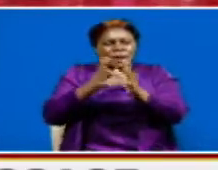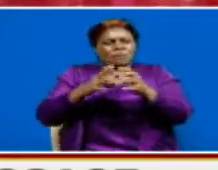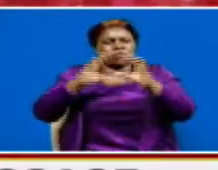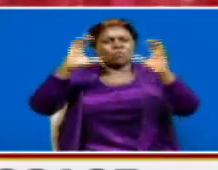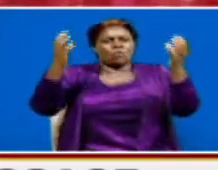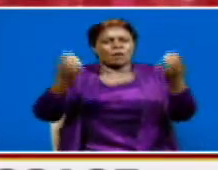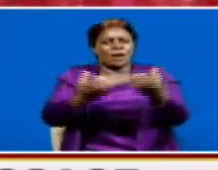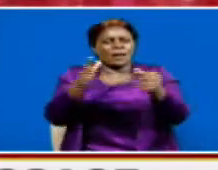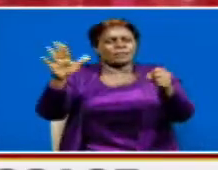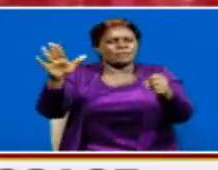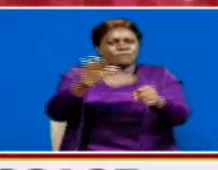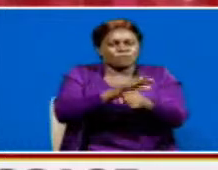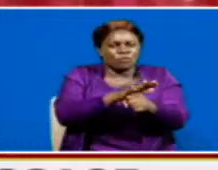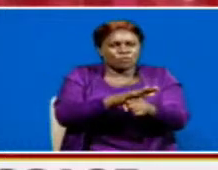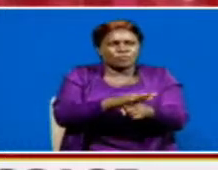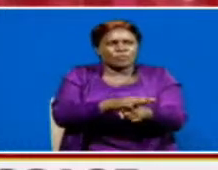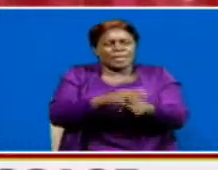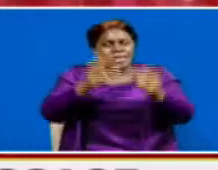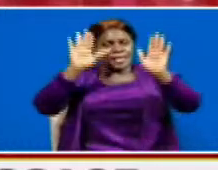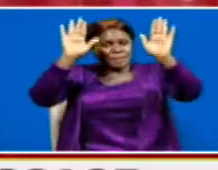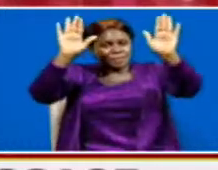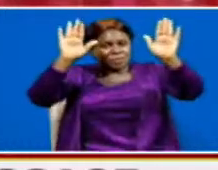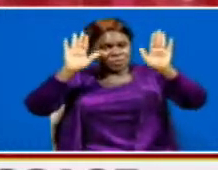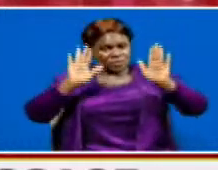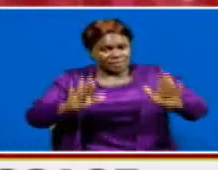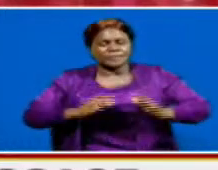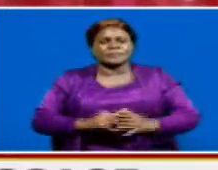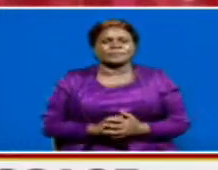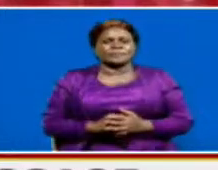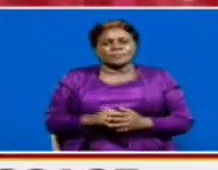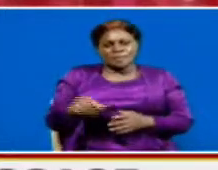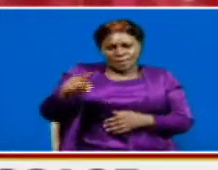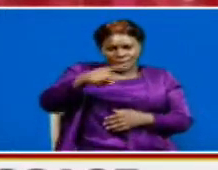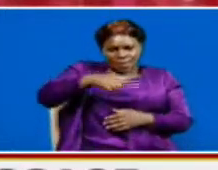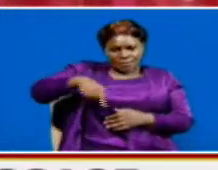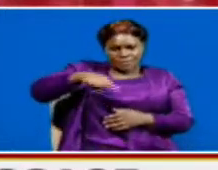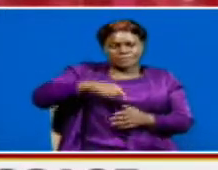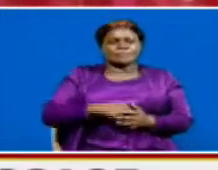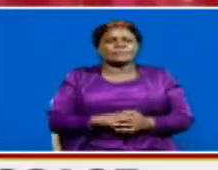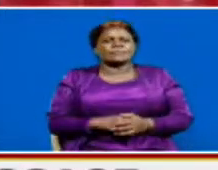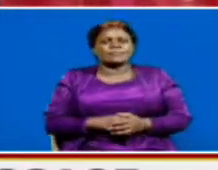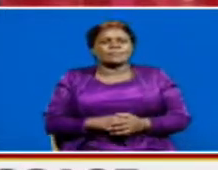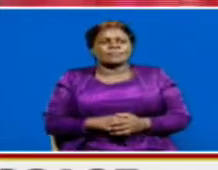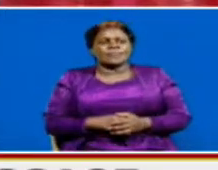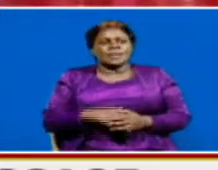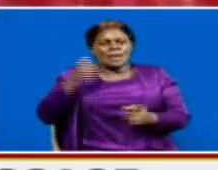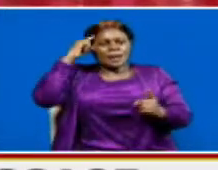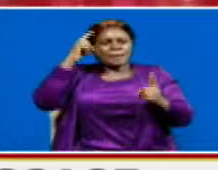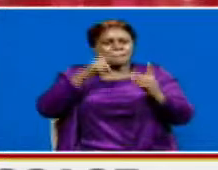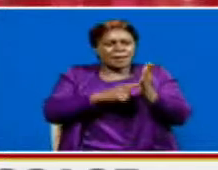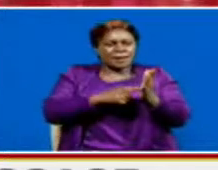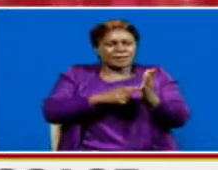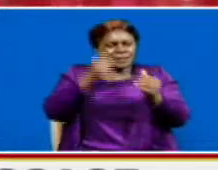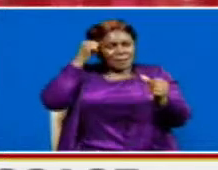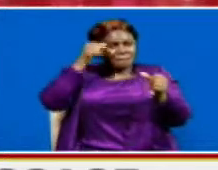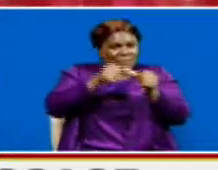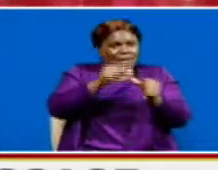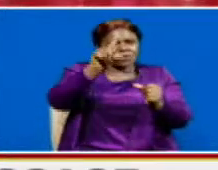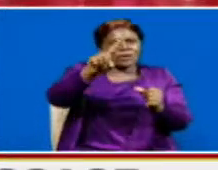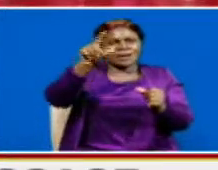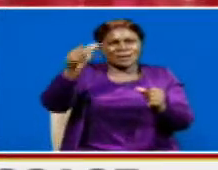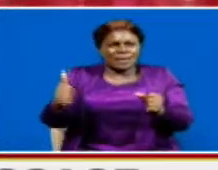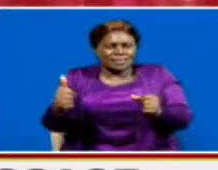globally. It is important for us to remind one another of